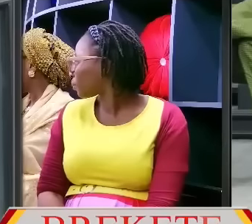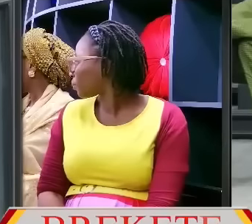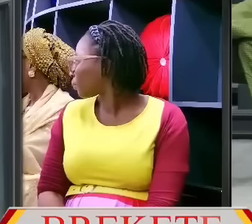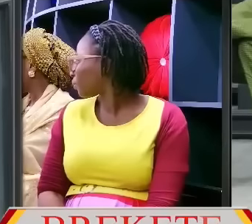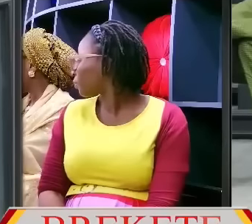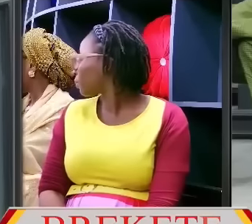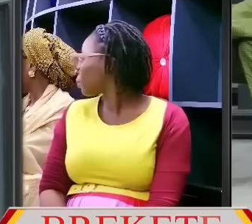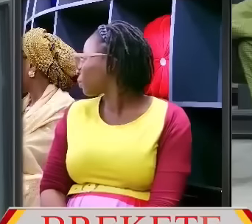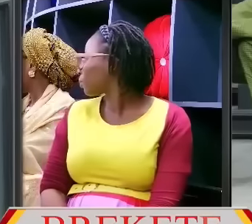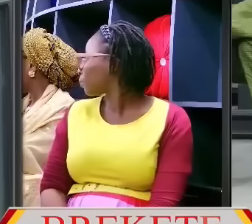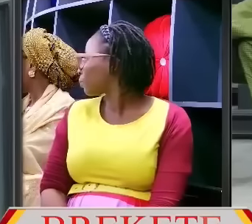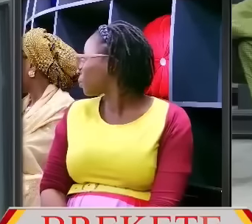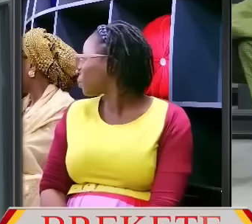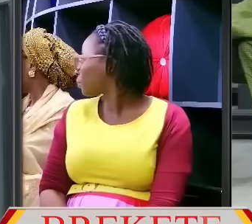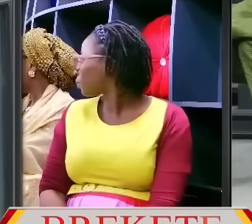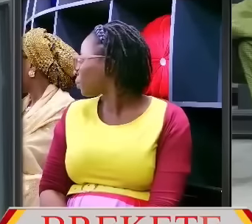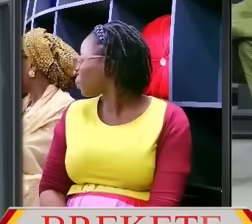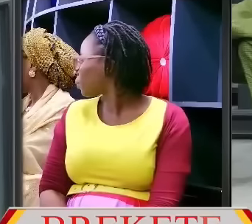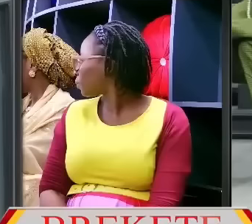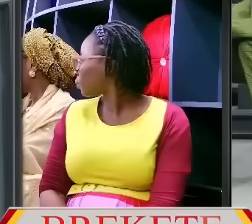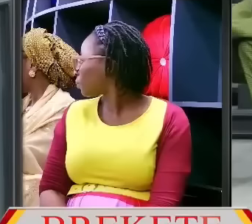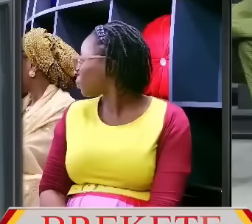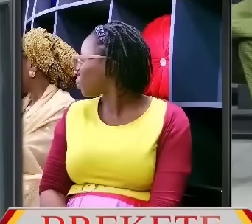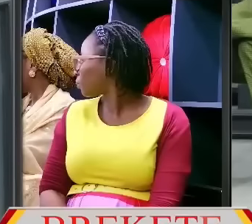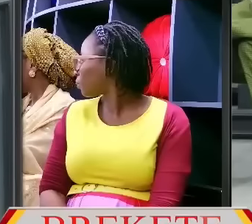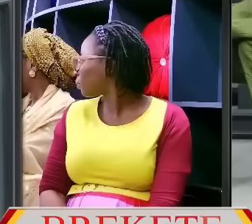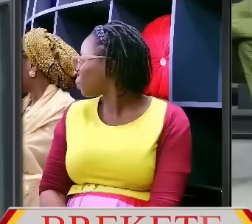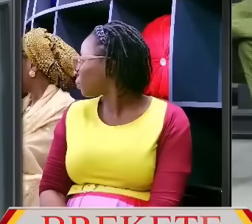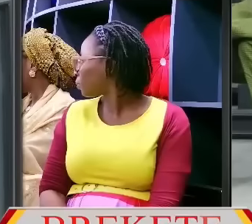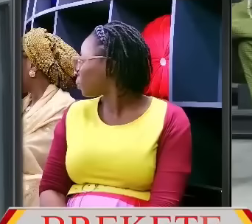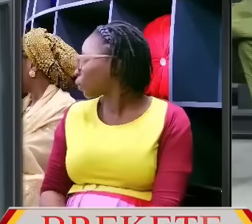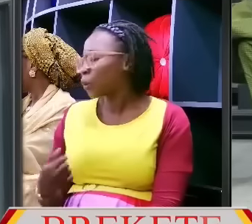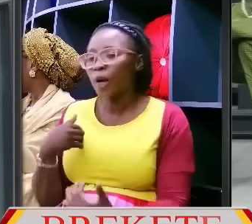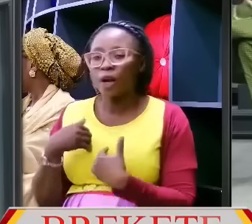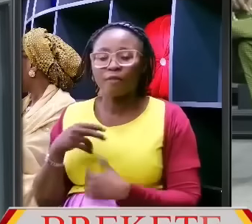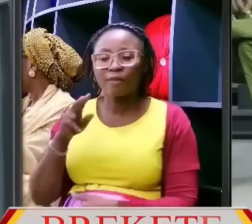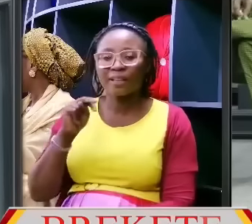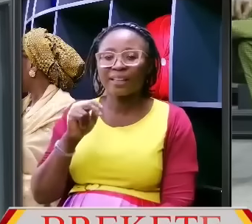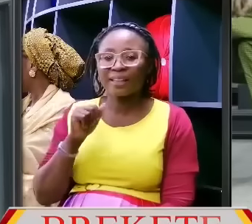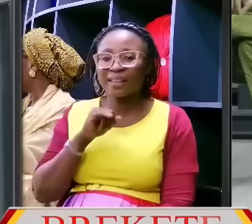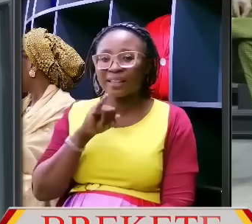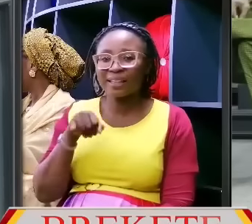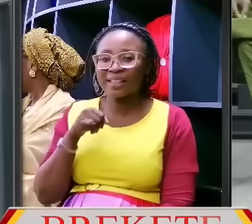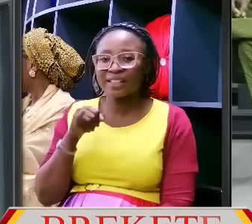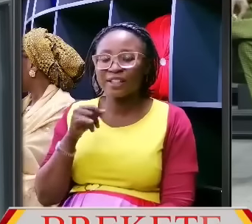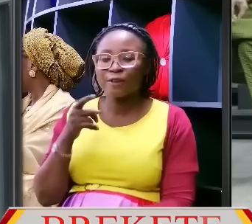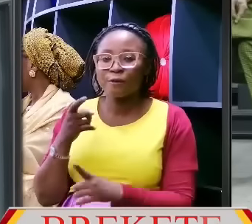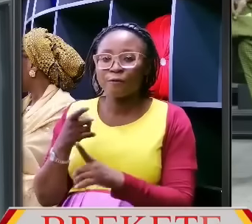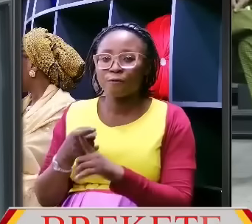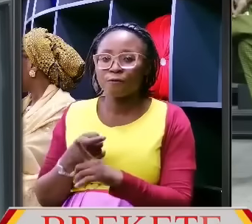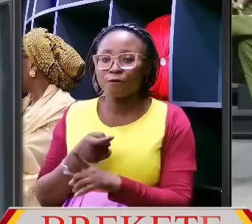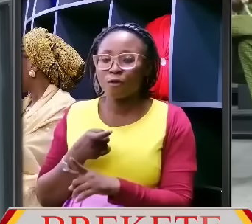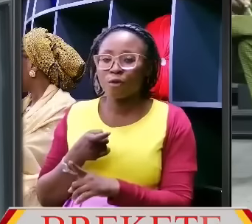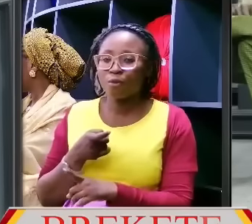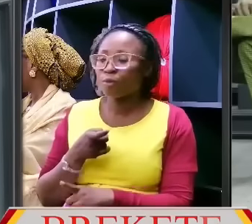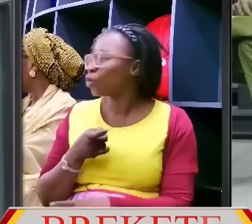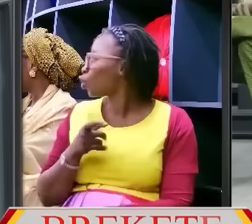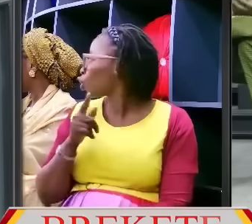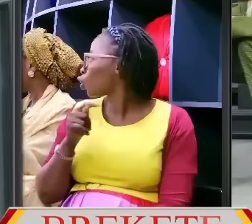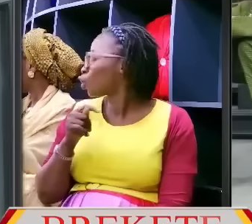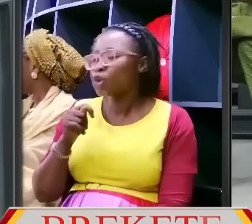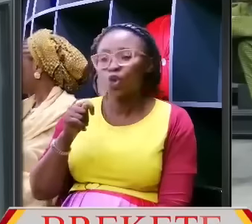president. Modern president. Yes. I beg you, sorry I cut in. Then get this person, Naji, from Turkish block. He said he go donate 1,000 block to your 10,000